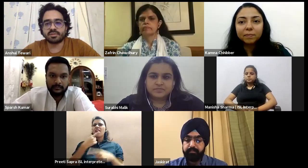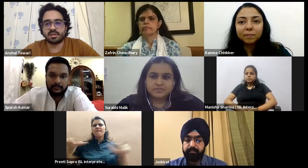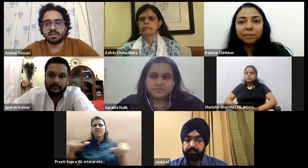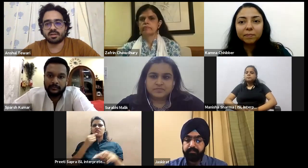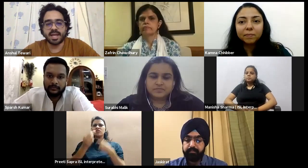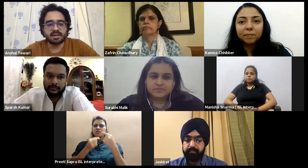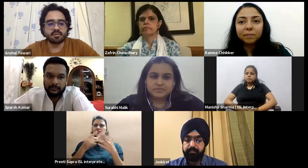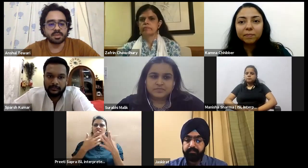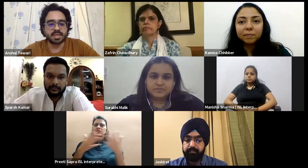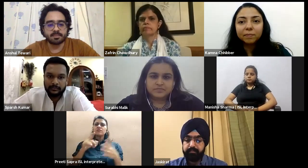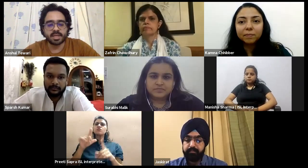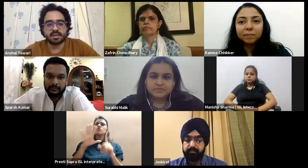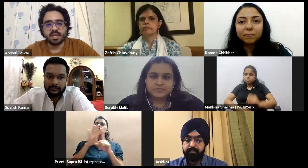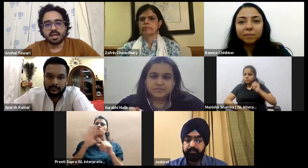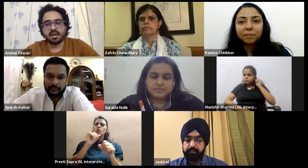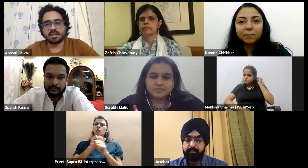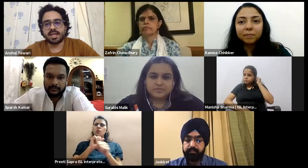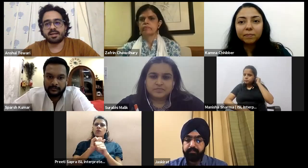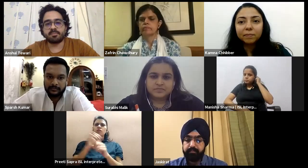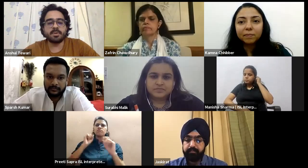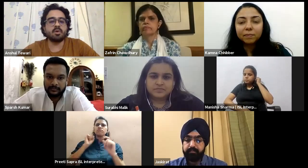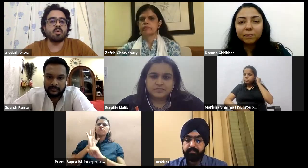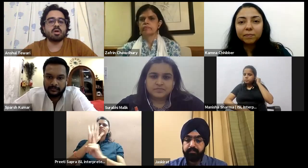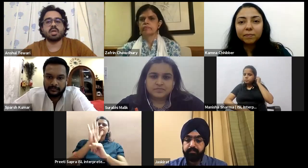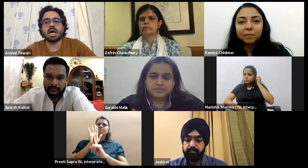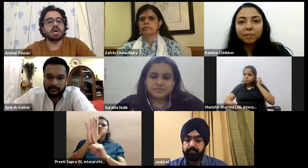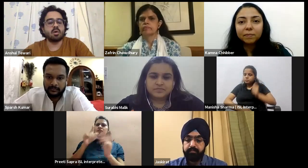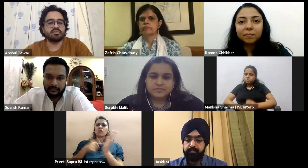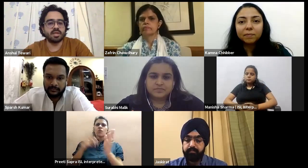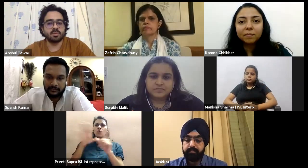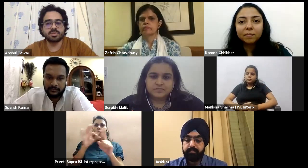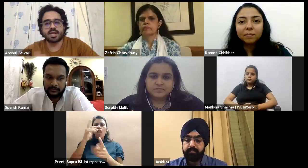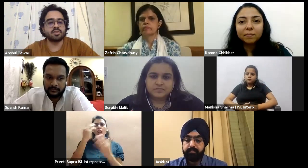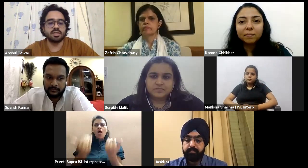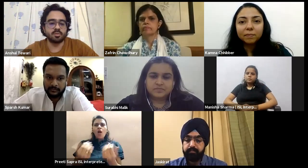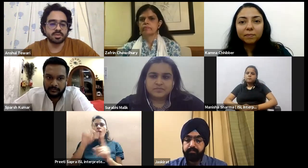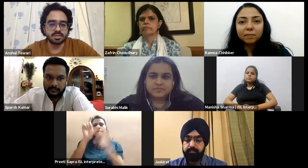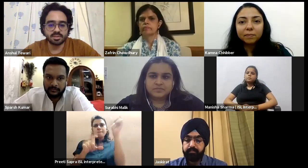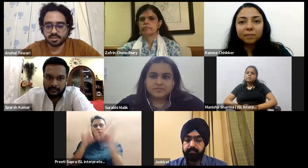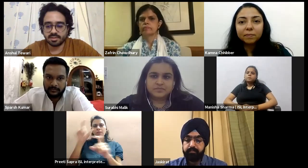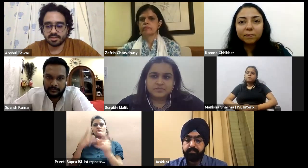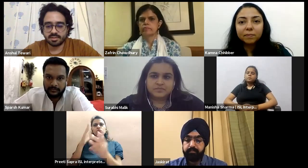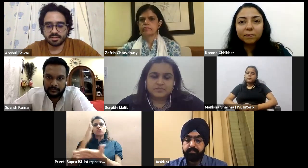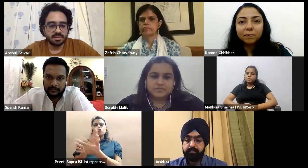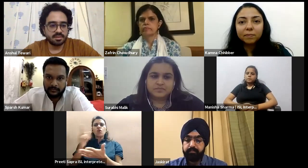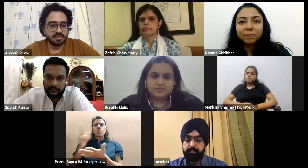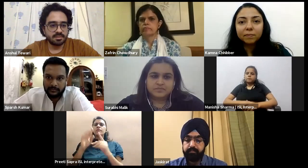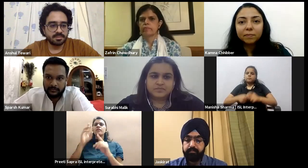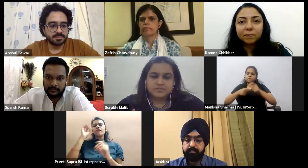have gained from the campaign that people who want to now counter fake news can actually use?